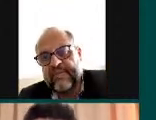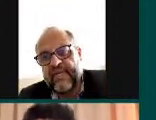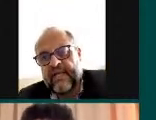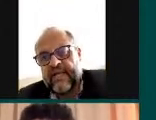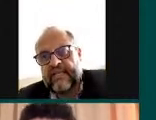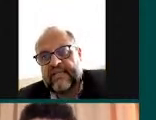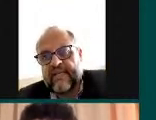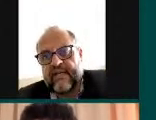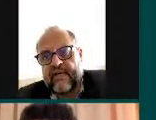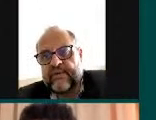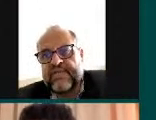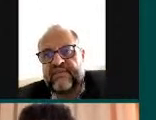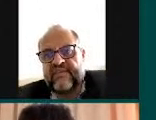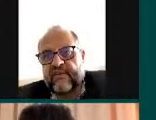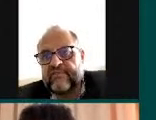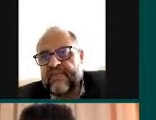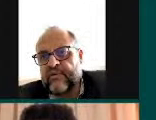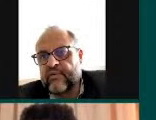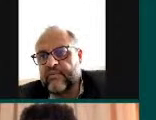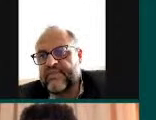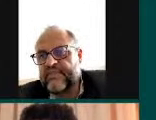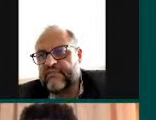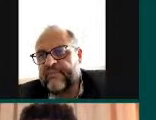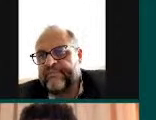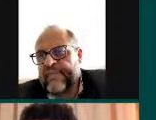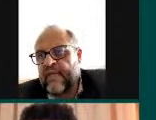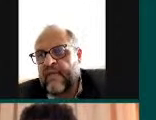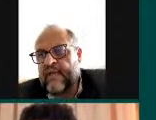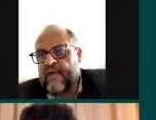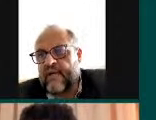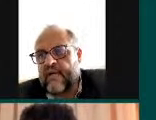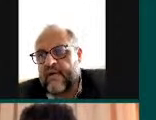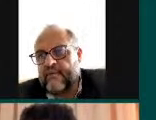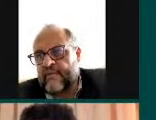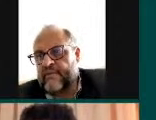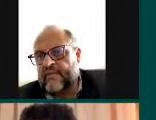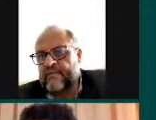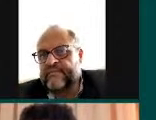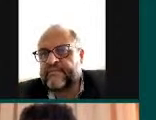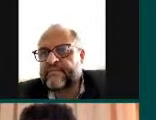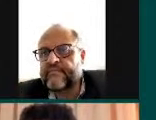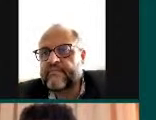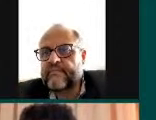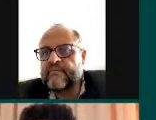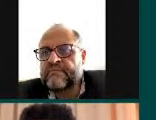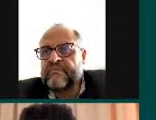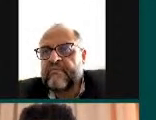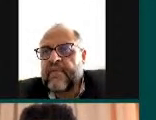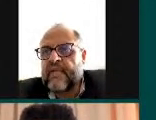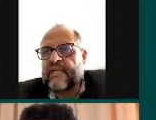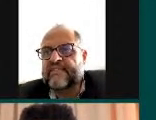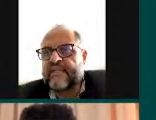since the production until the utilization of this fuel.